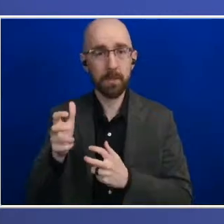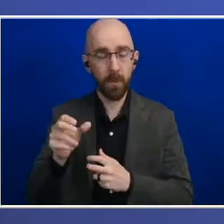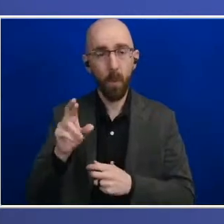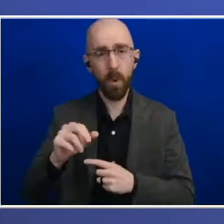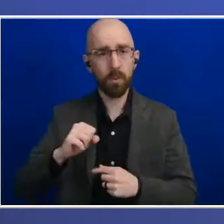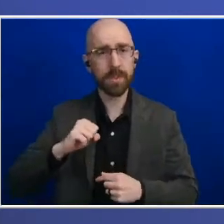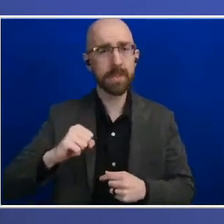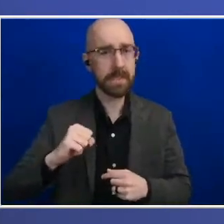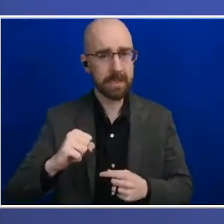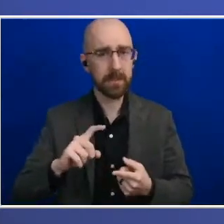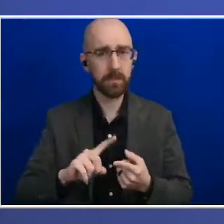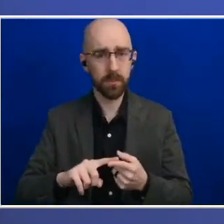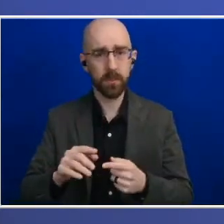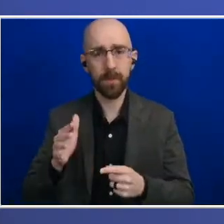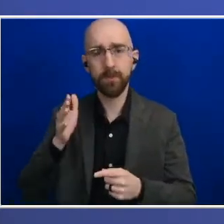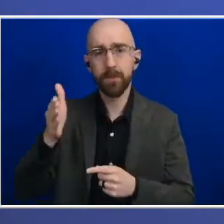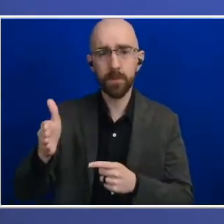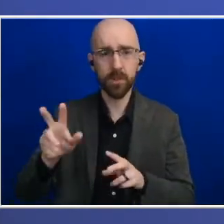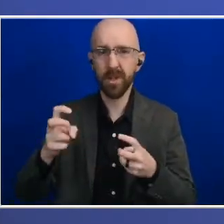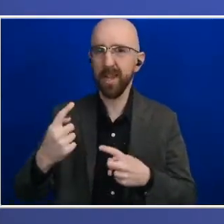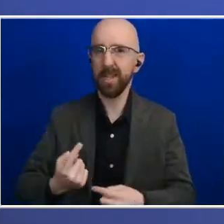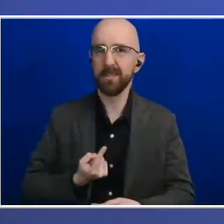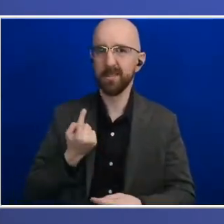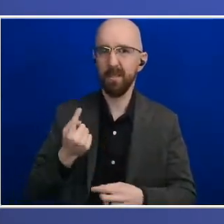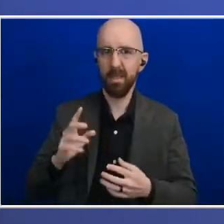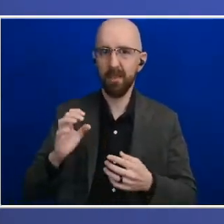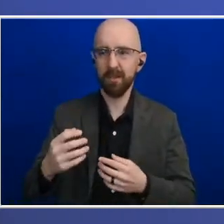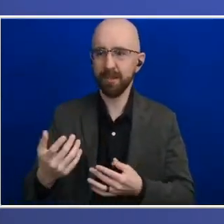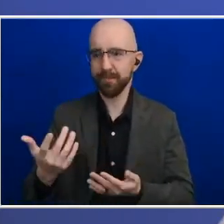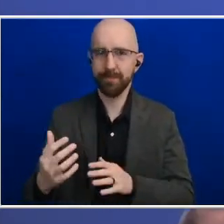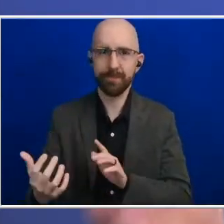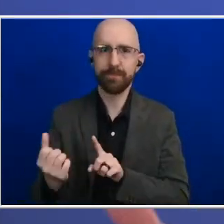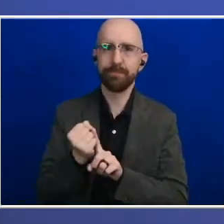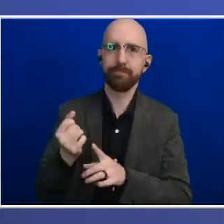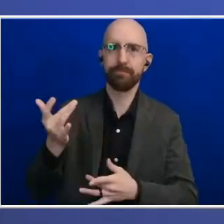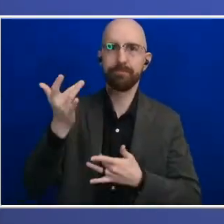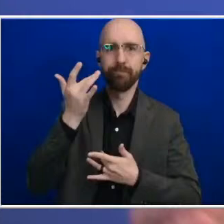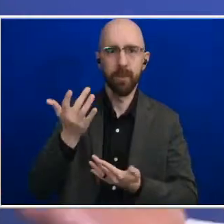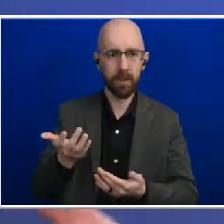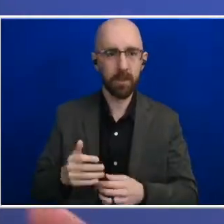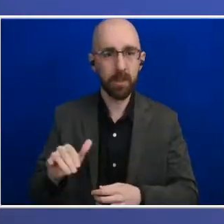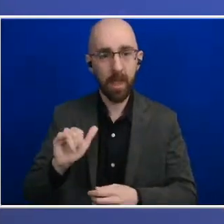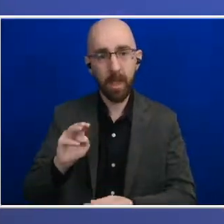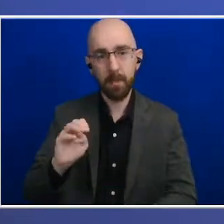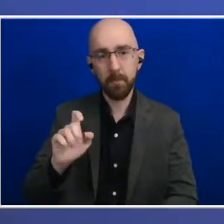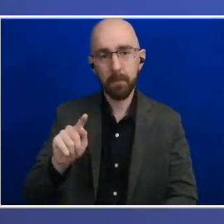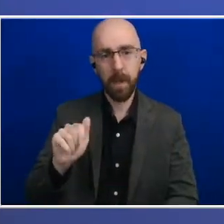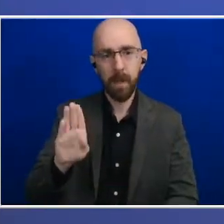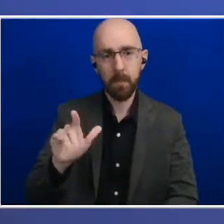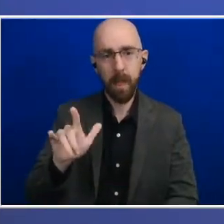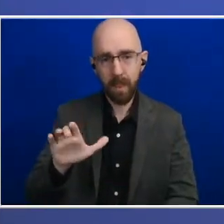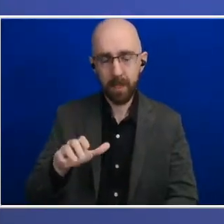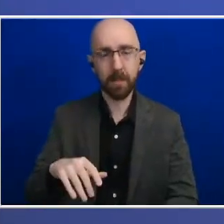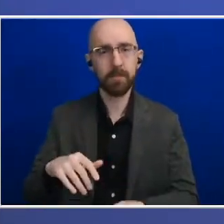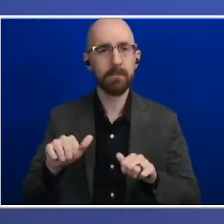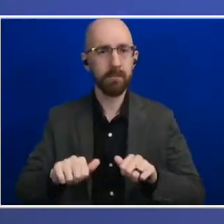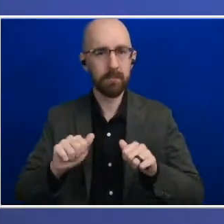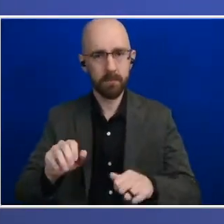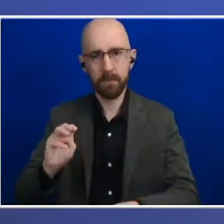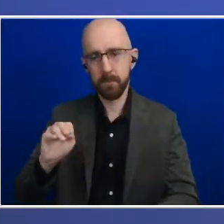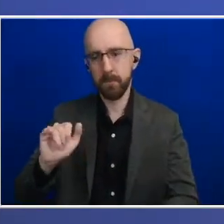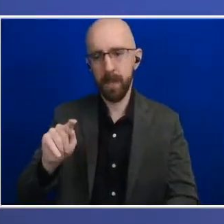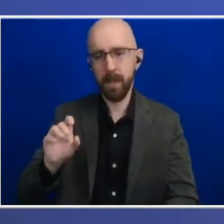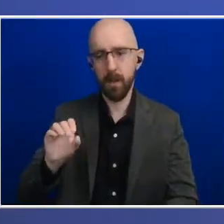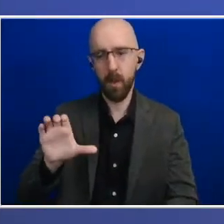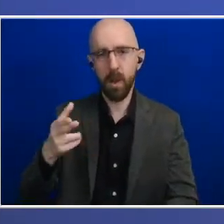future insults. There are some other things that we're also looking at, and that's like metabolic capacity, mitochondria. Those are the engine